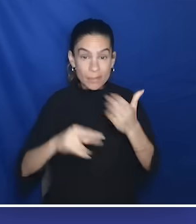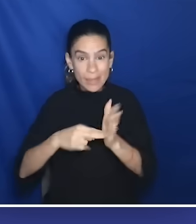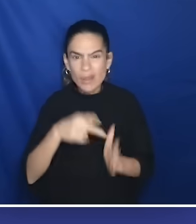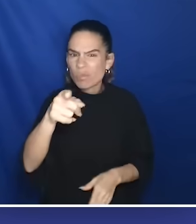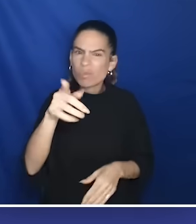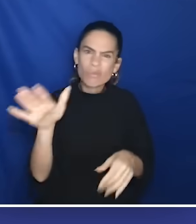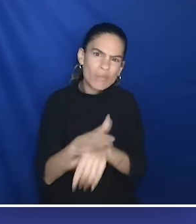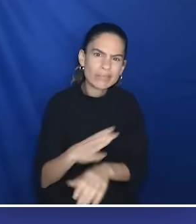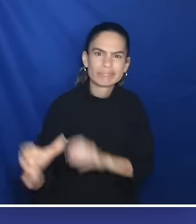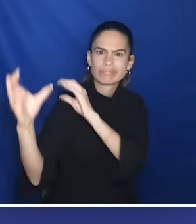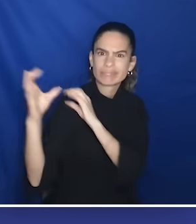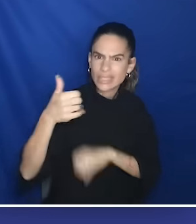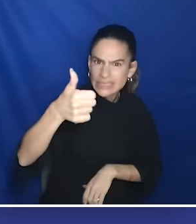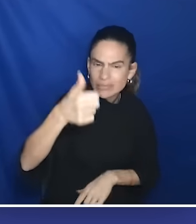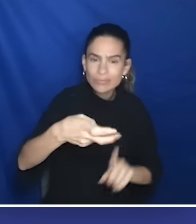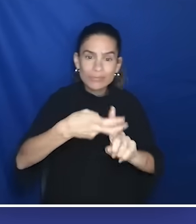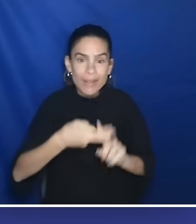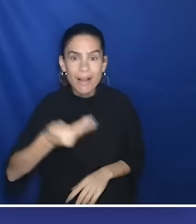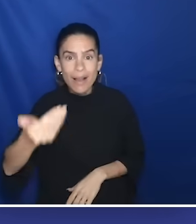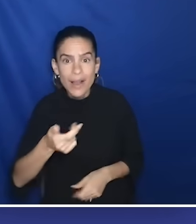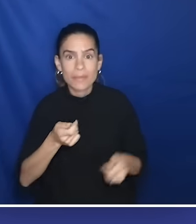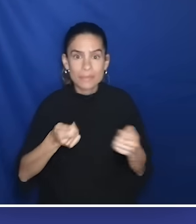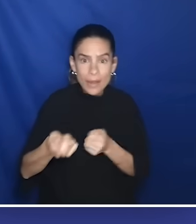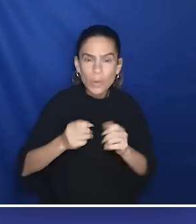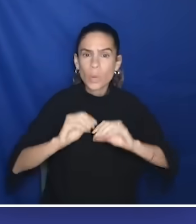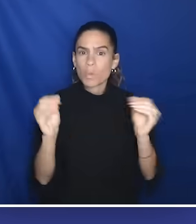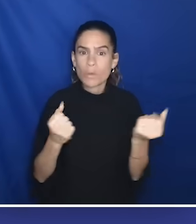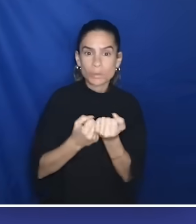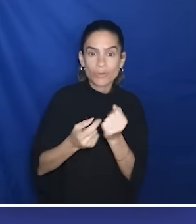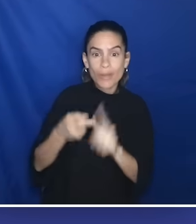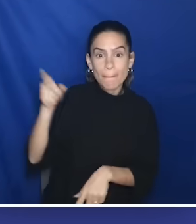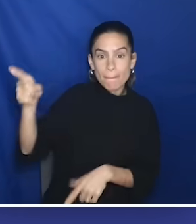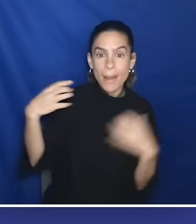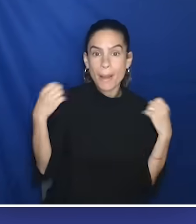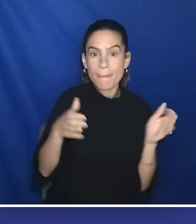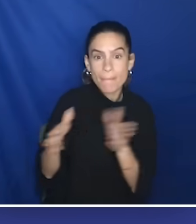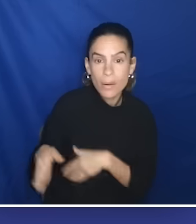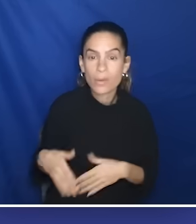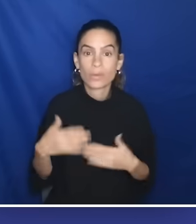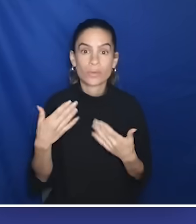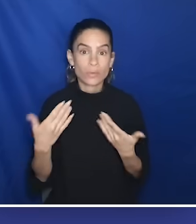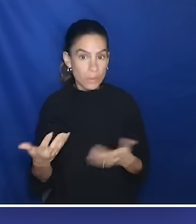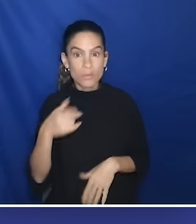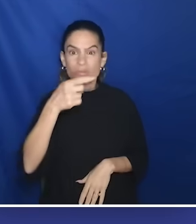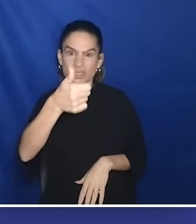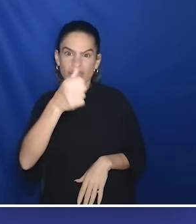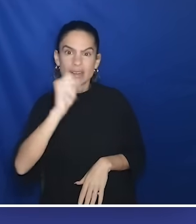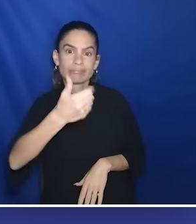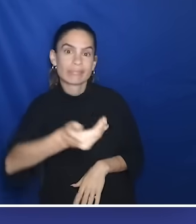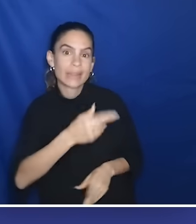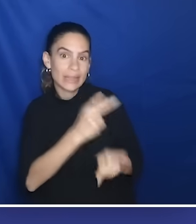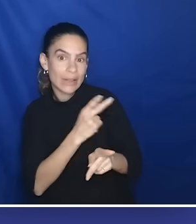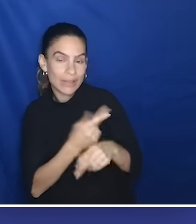full responsibility for recruiting, hiring, and managing them without support from your health plan. Alternatively, you